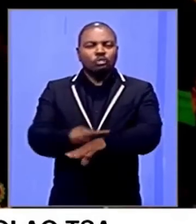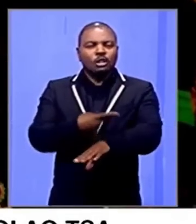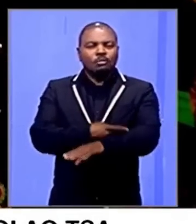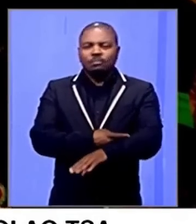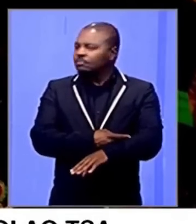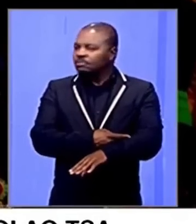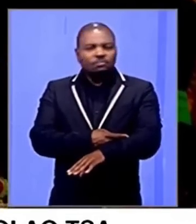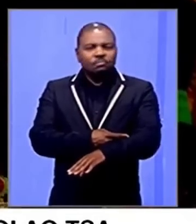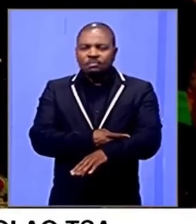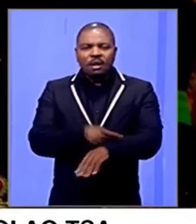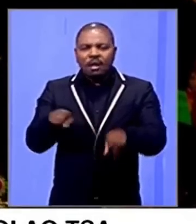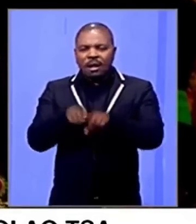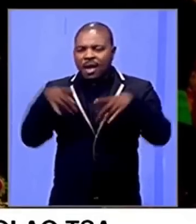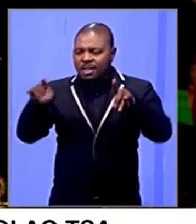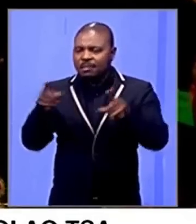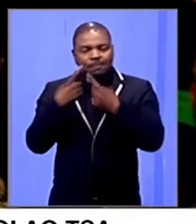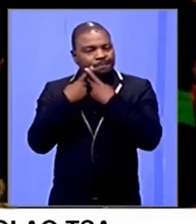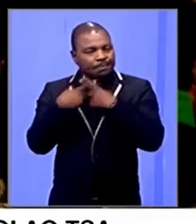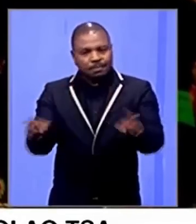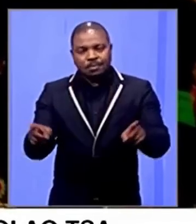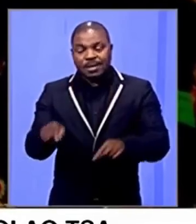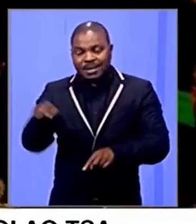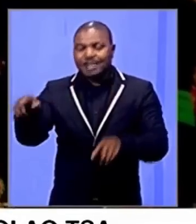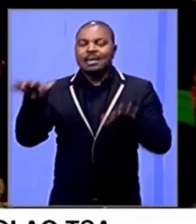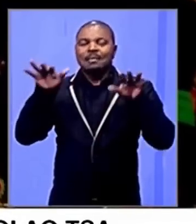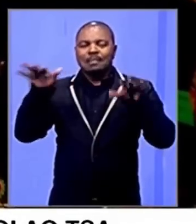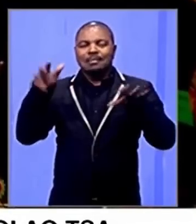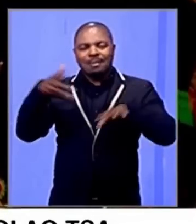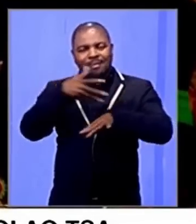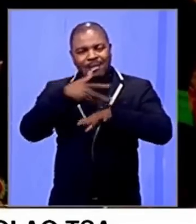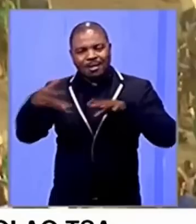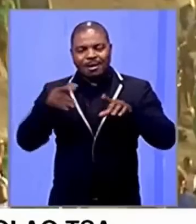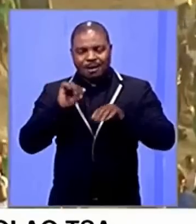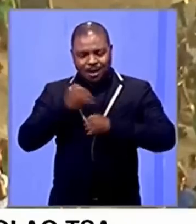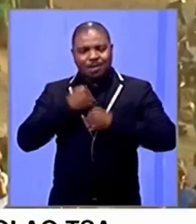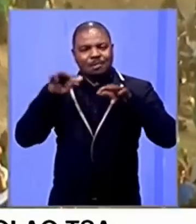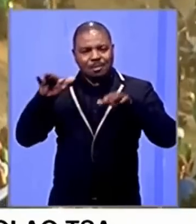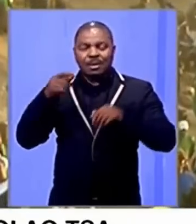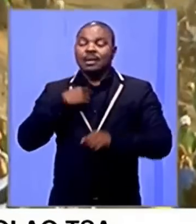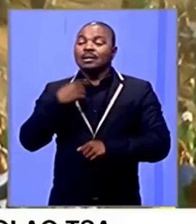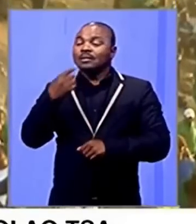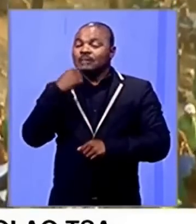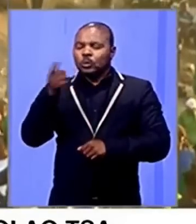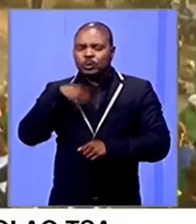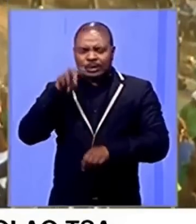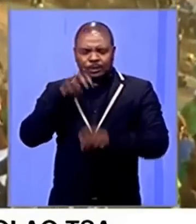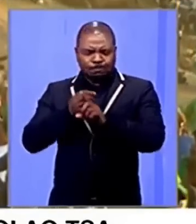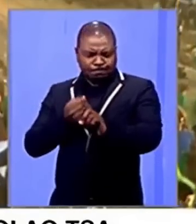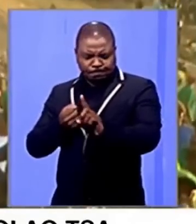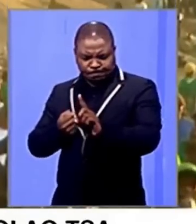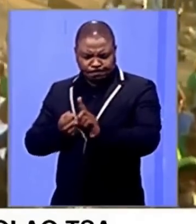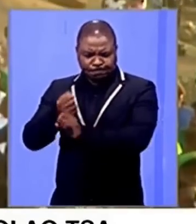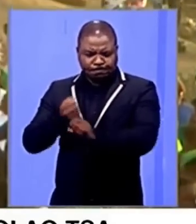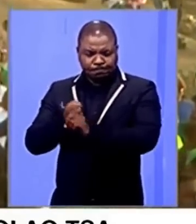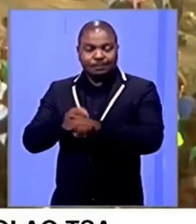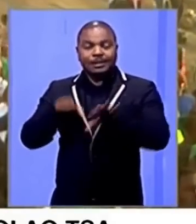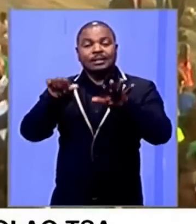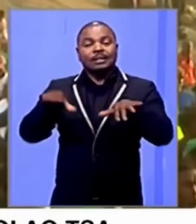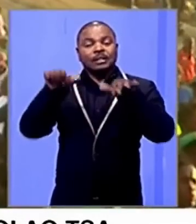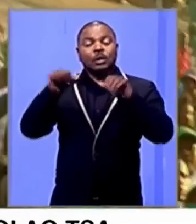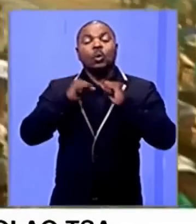bekungewona amaphofolo bekuyigazi labantu bakuthi. City comrade, we must fight for the 16th of